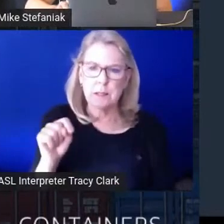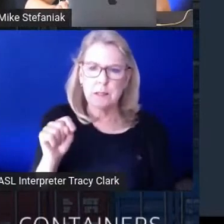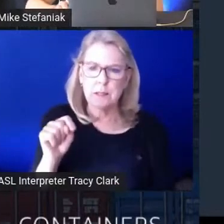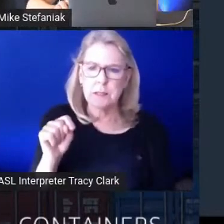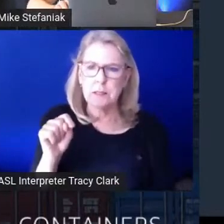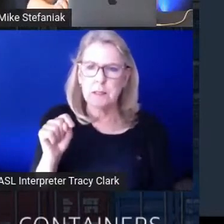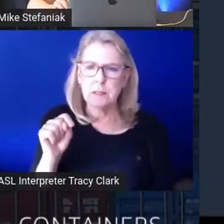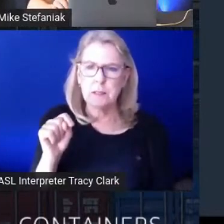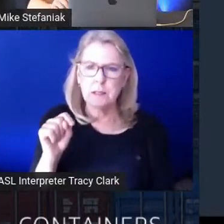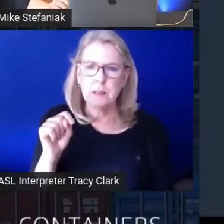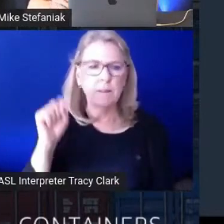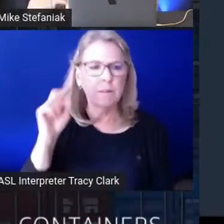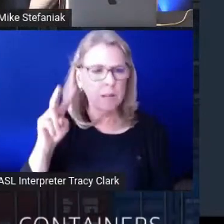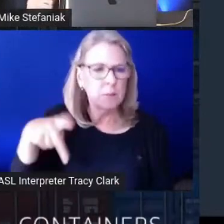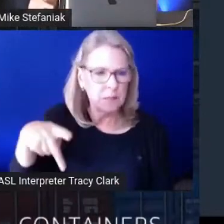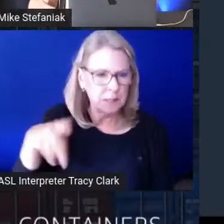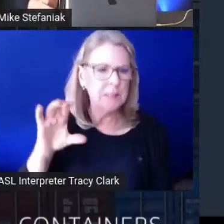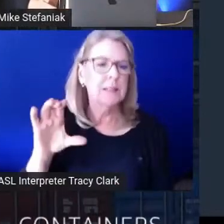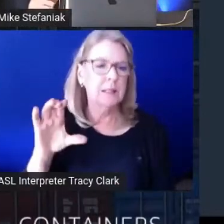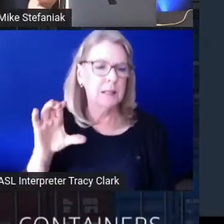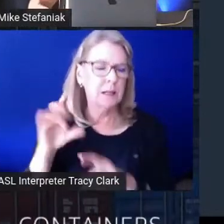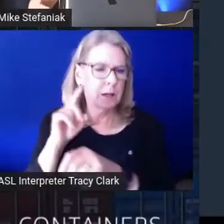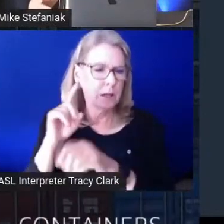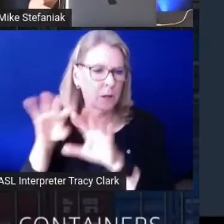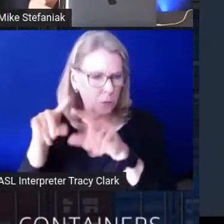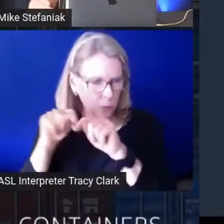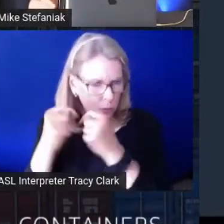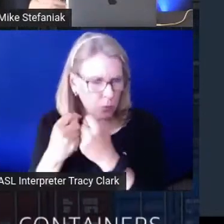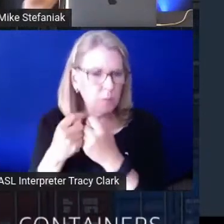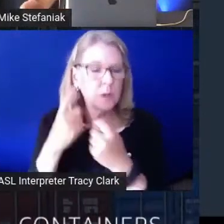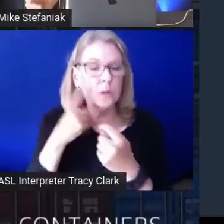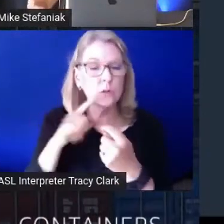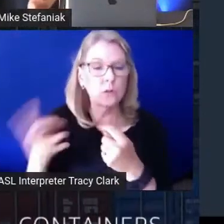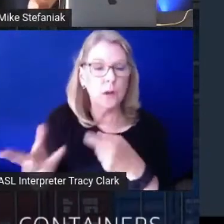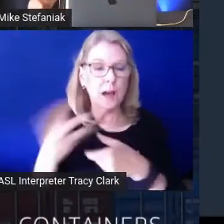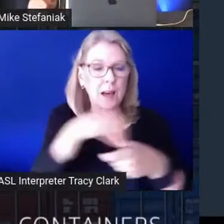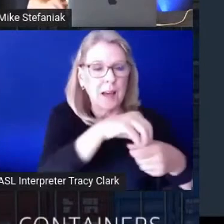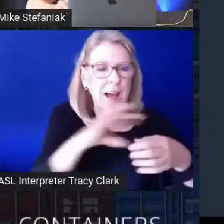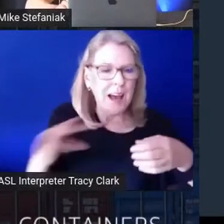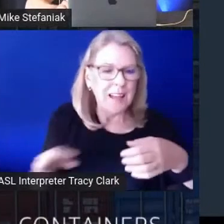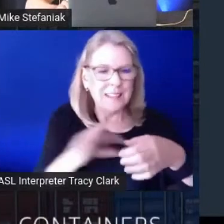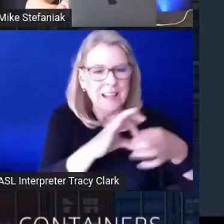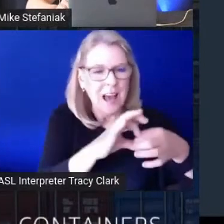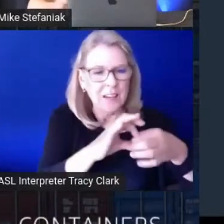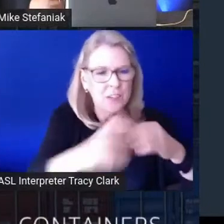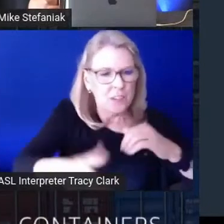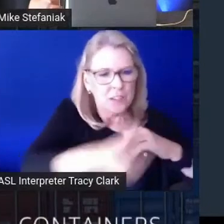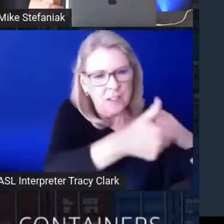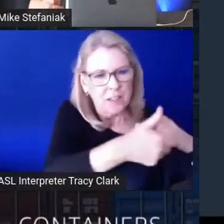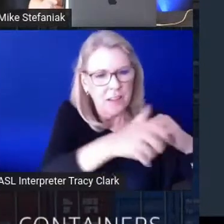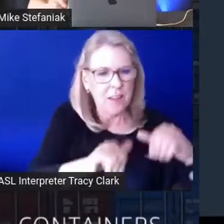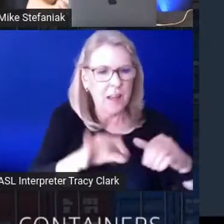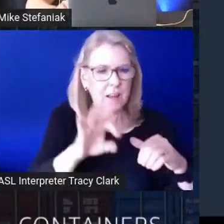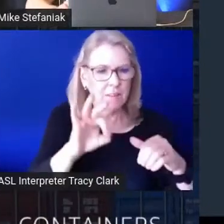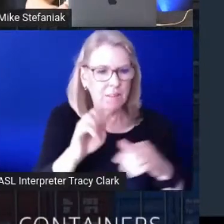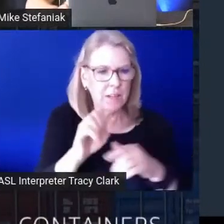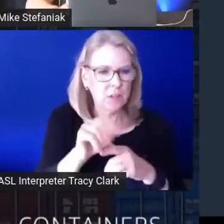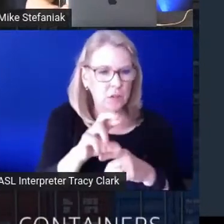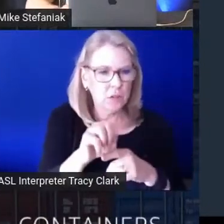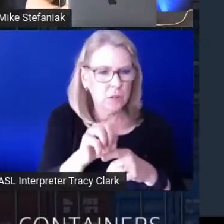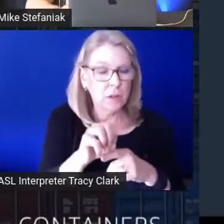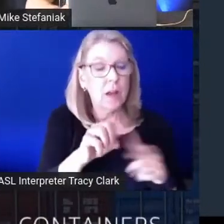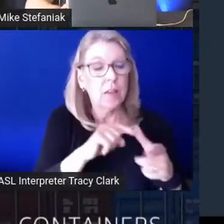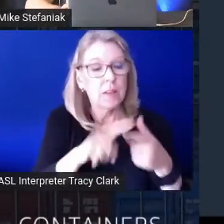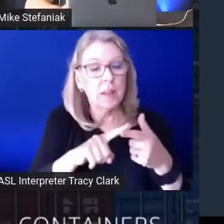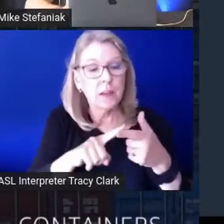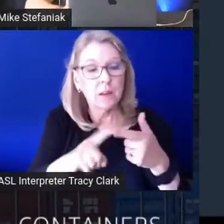feature where you can attach prefixes of IP address blocks to nodes rather than individual ones. And then we added support for that in the